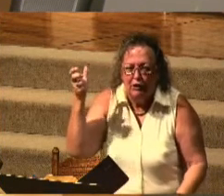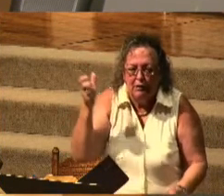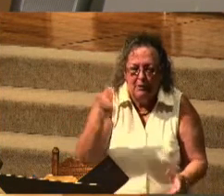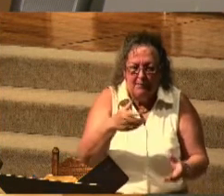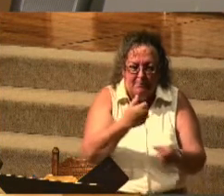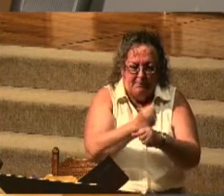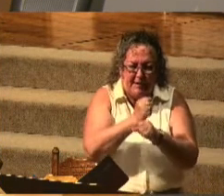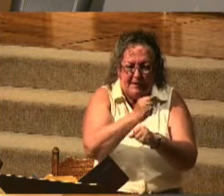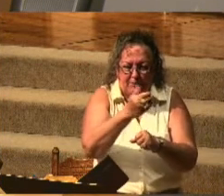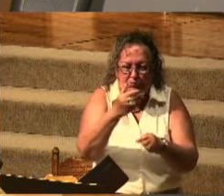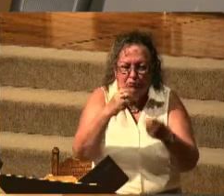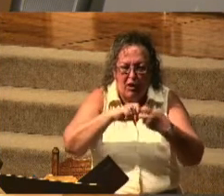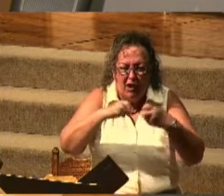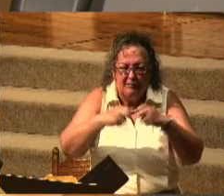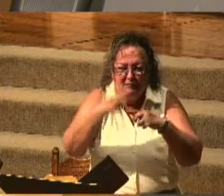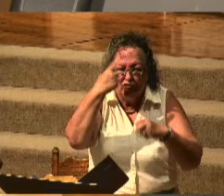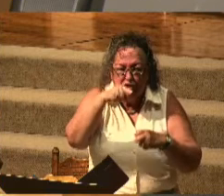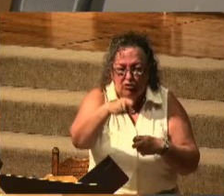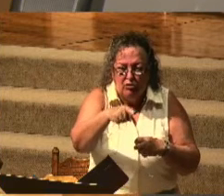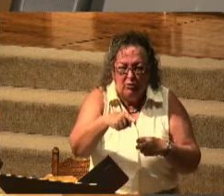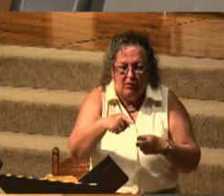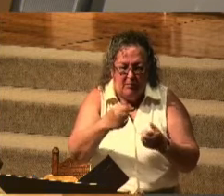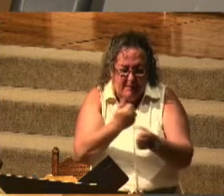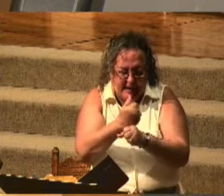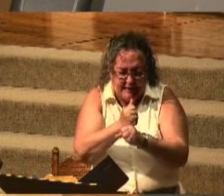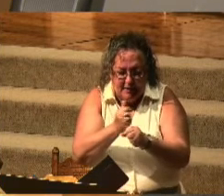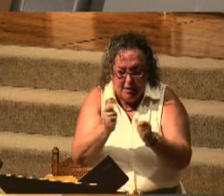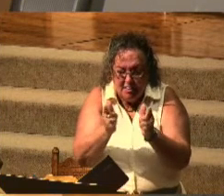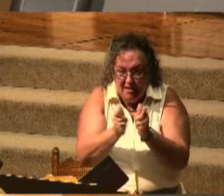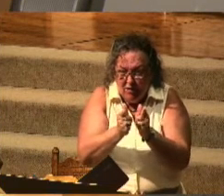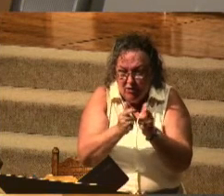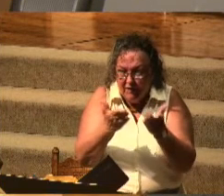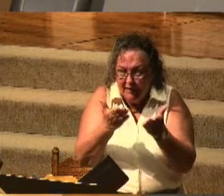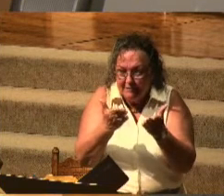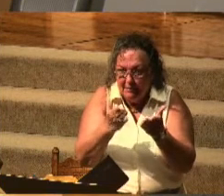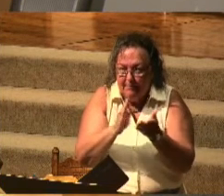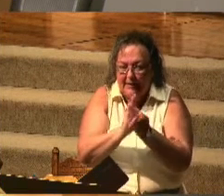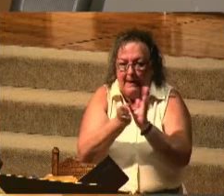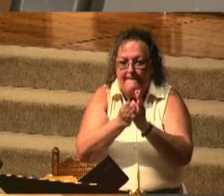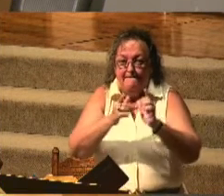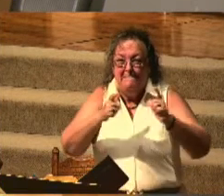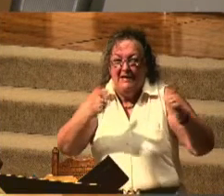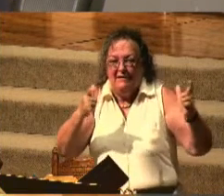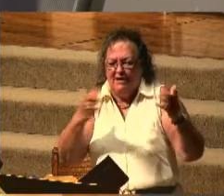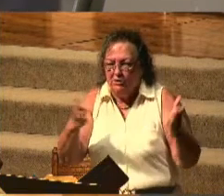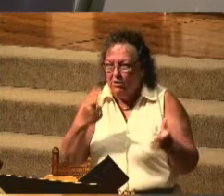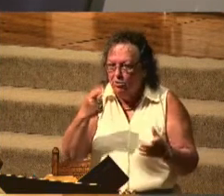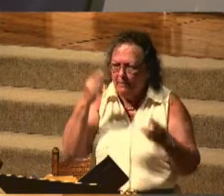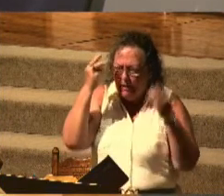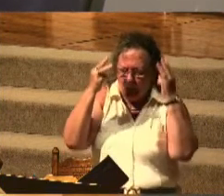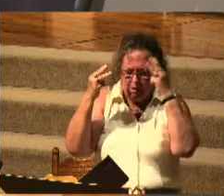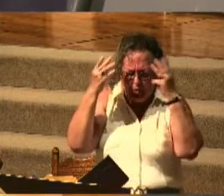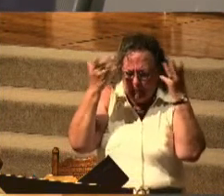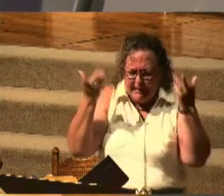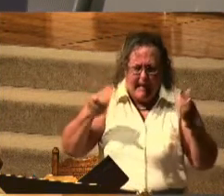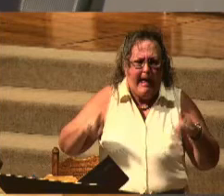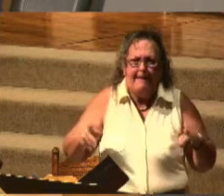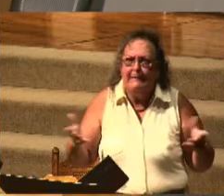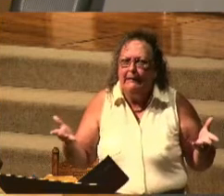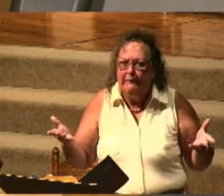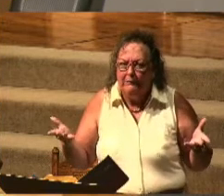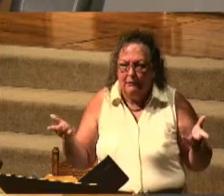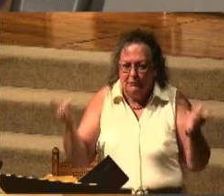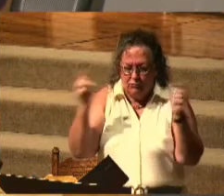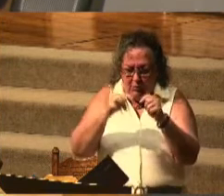things to be big things. And you'll just wonder what's going on. So trouble is coming.